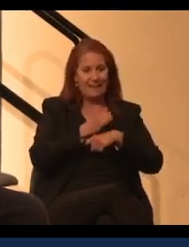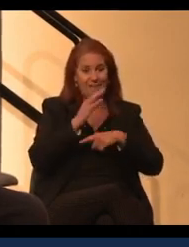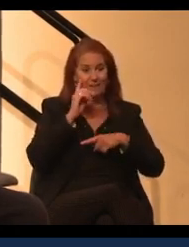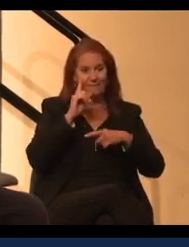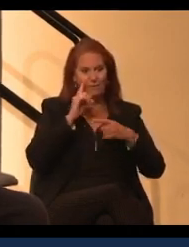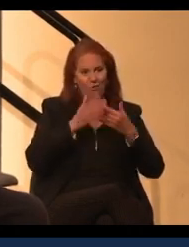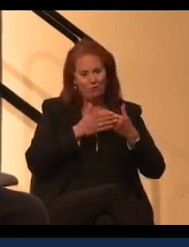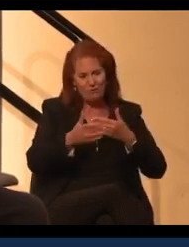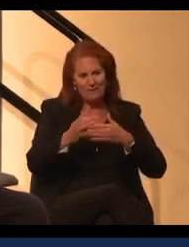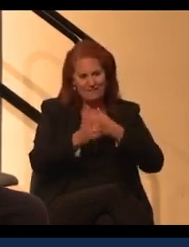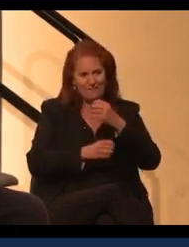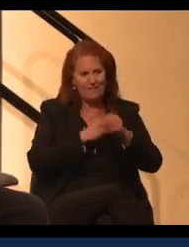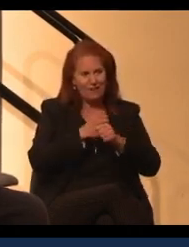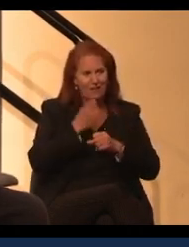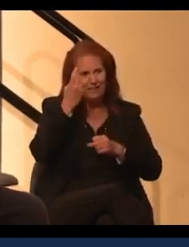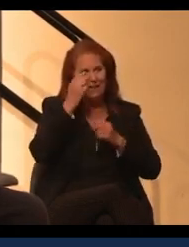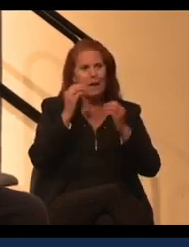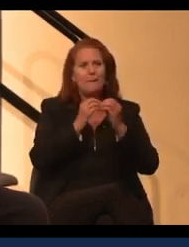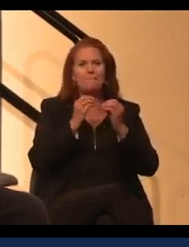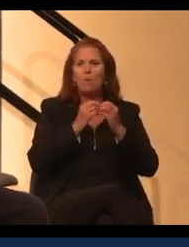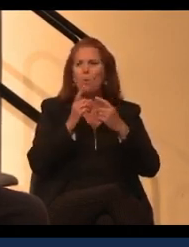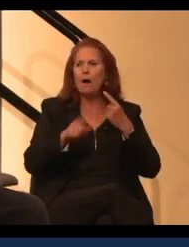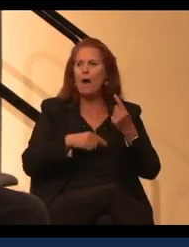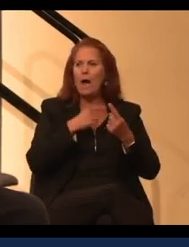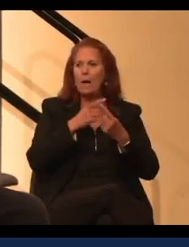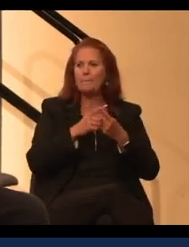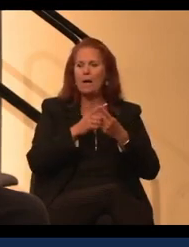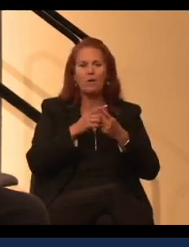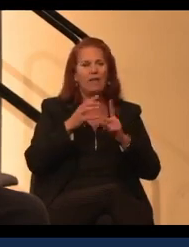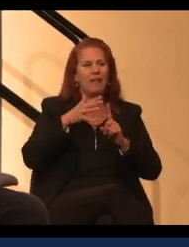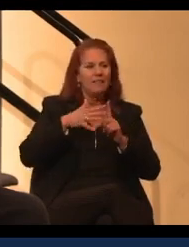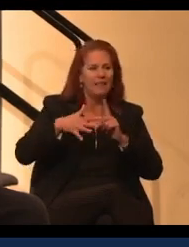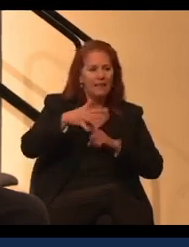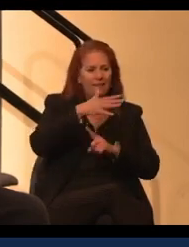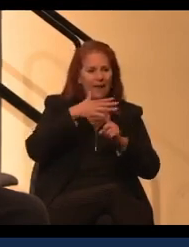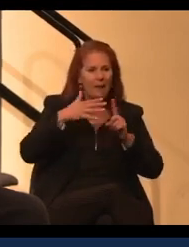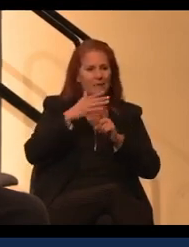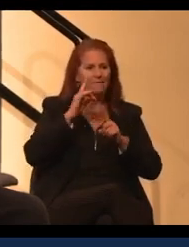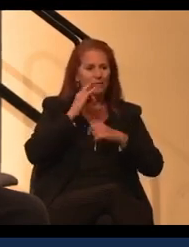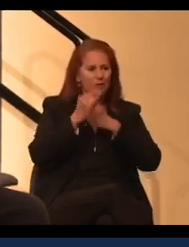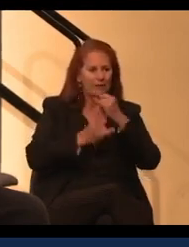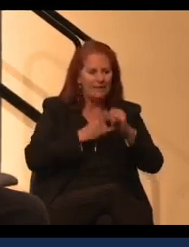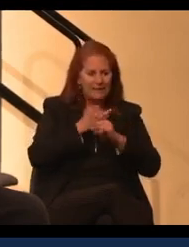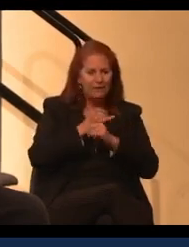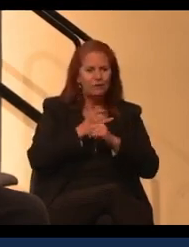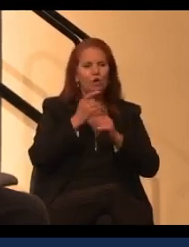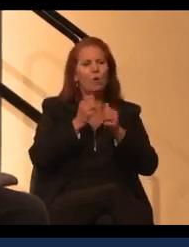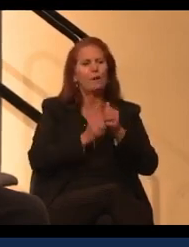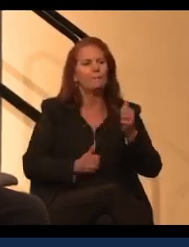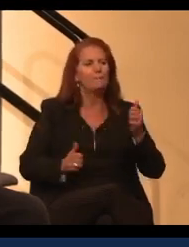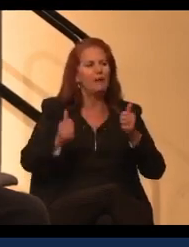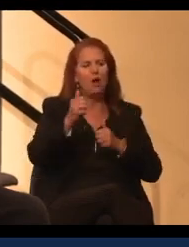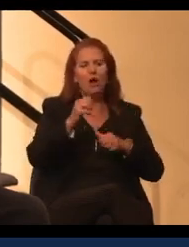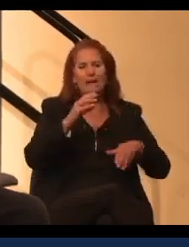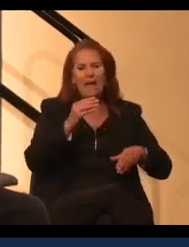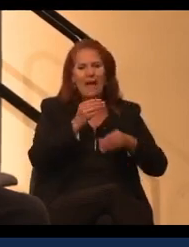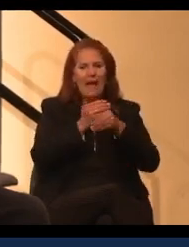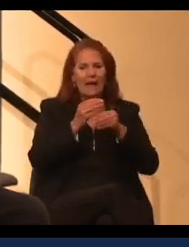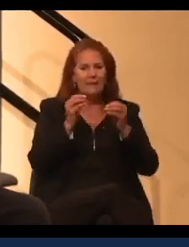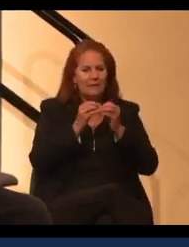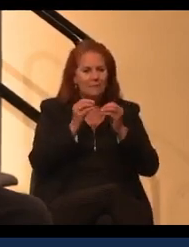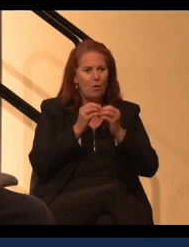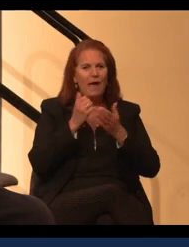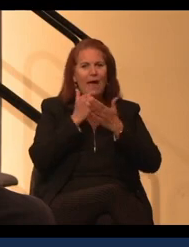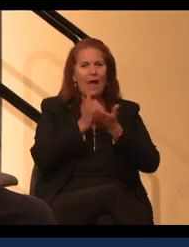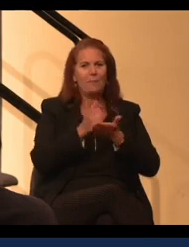of the year, and thinking more about the climate for our internationals and going beyond just adding more, helping